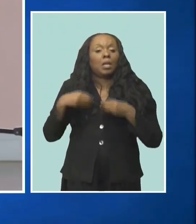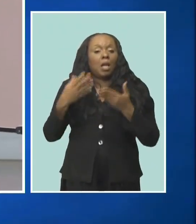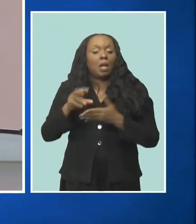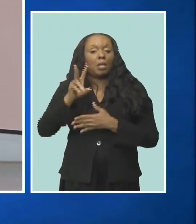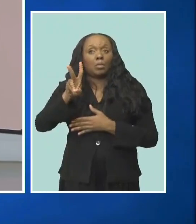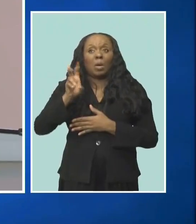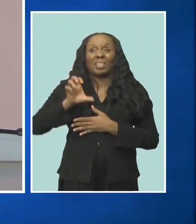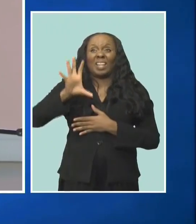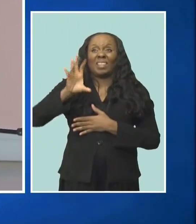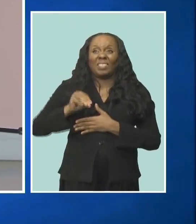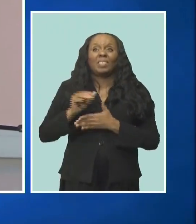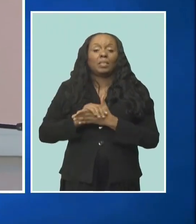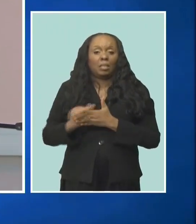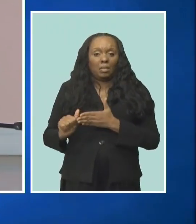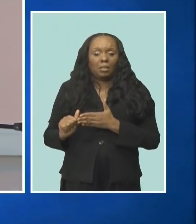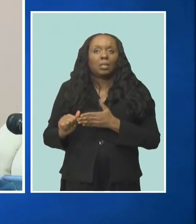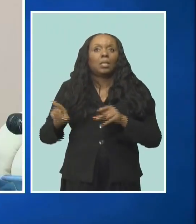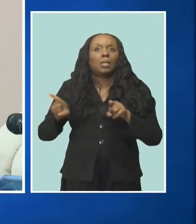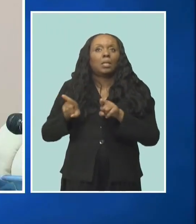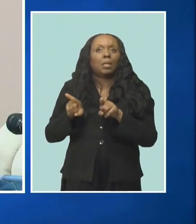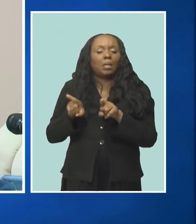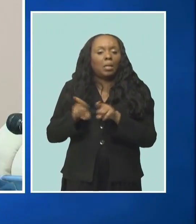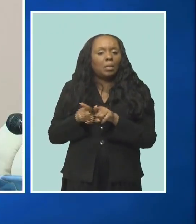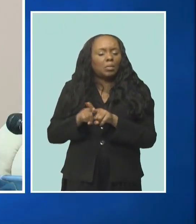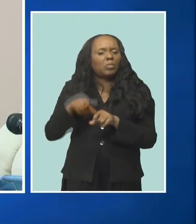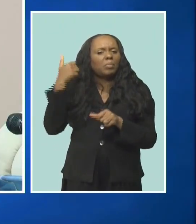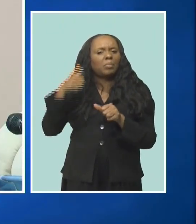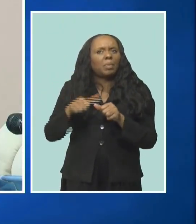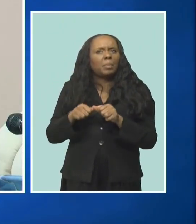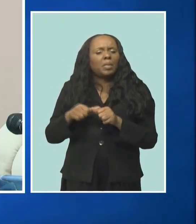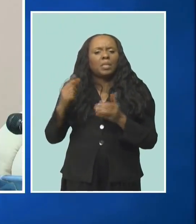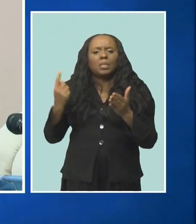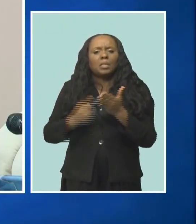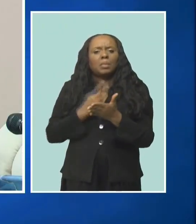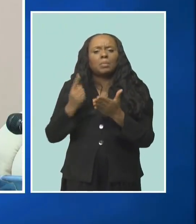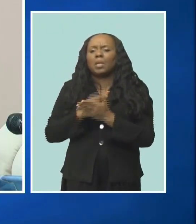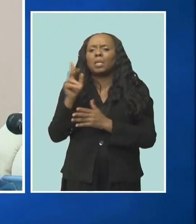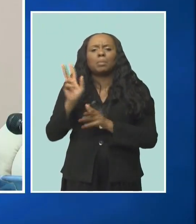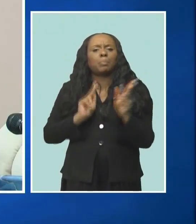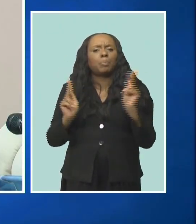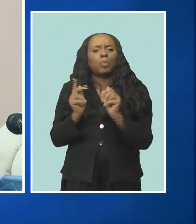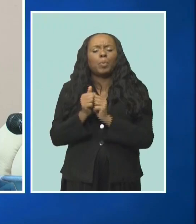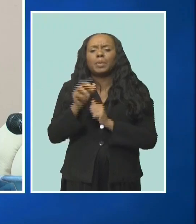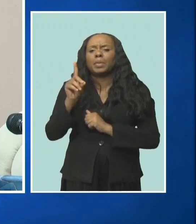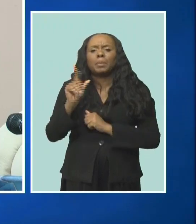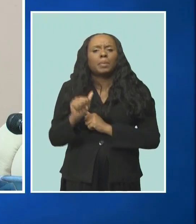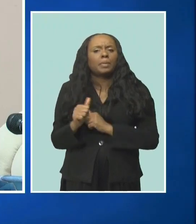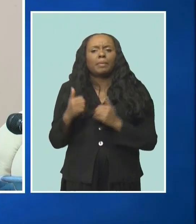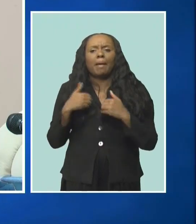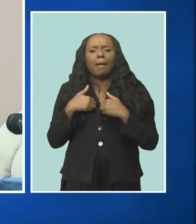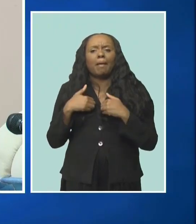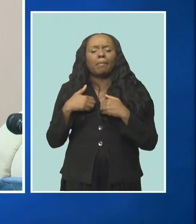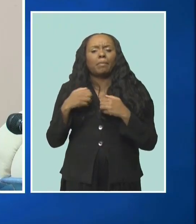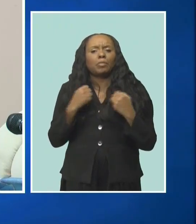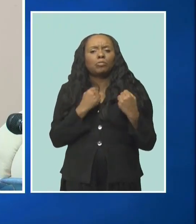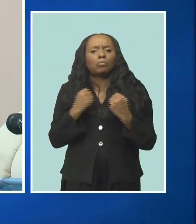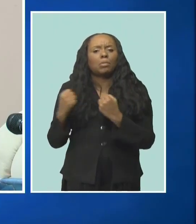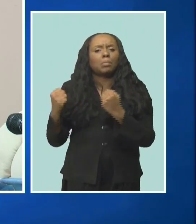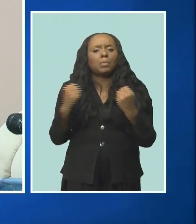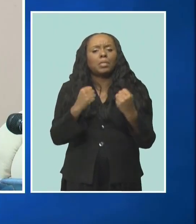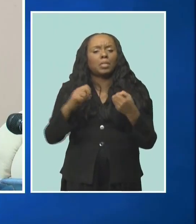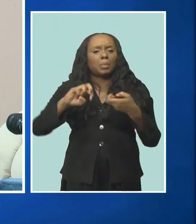recognition that transportation is often a challenge. As part of the expansion of Job Start